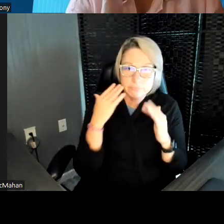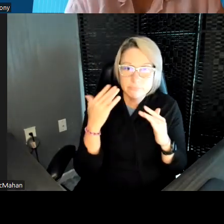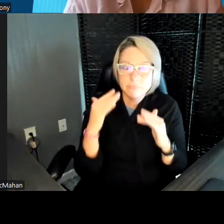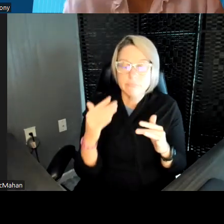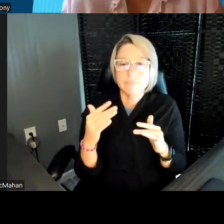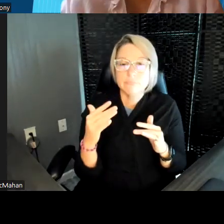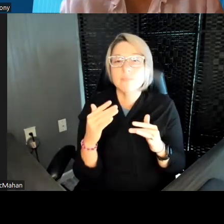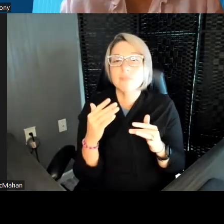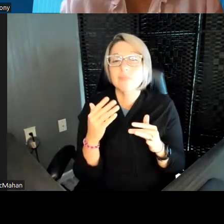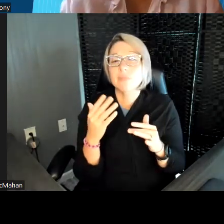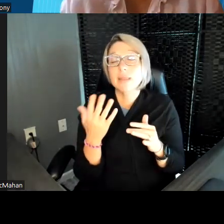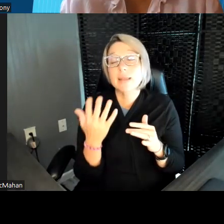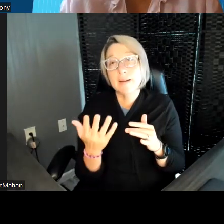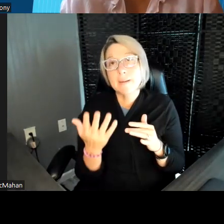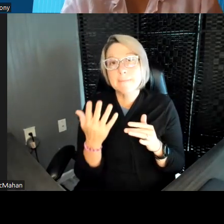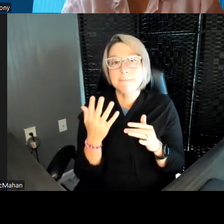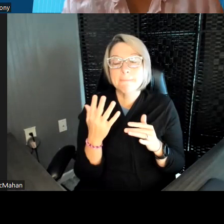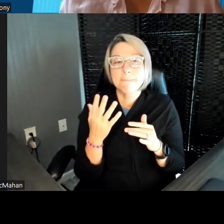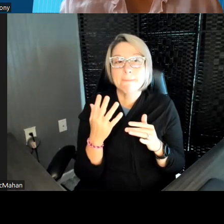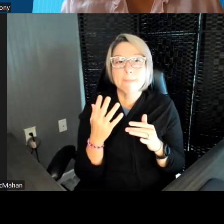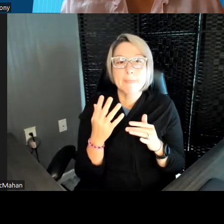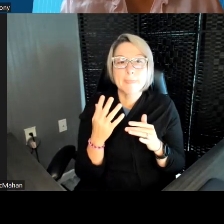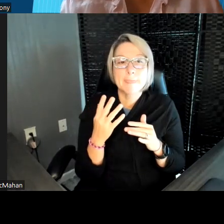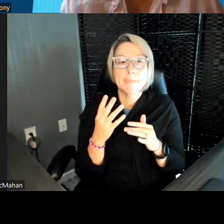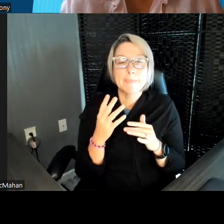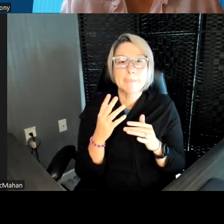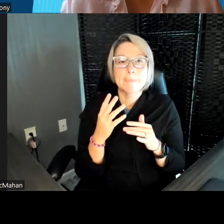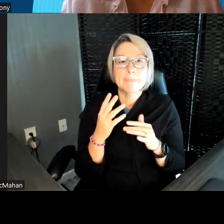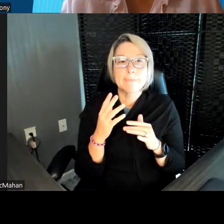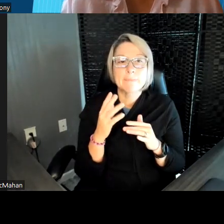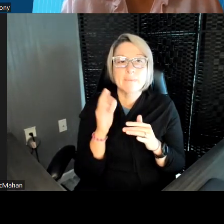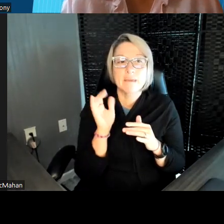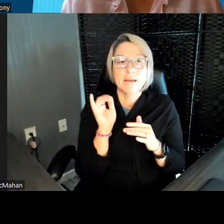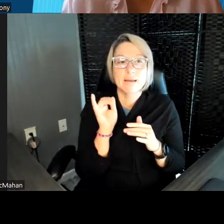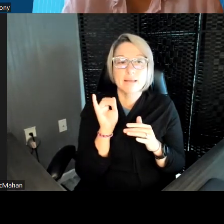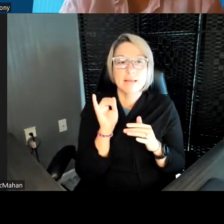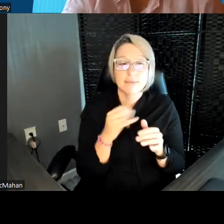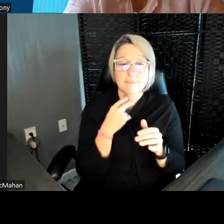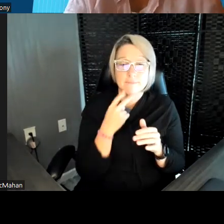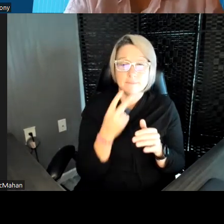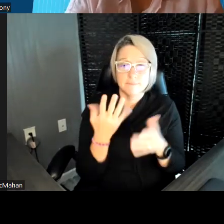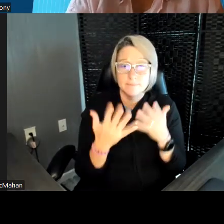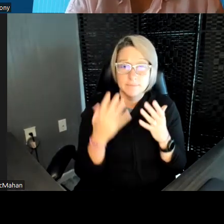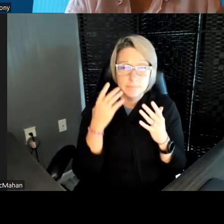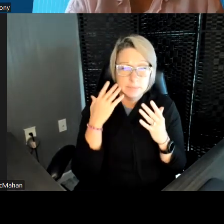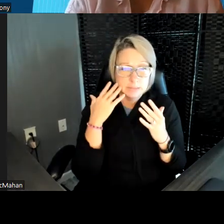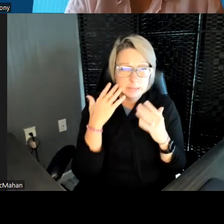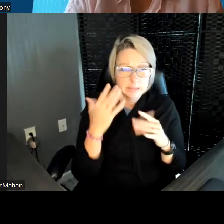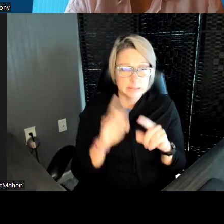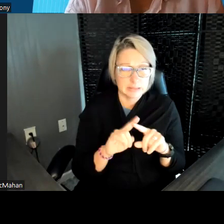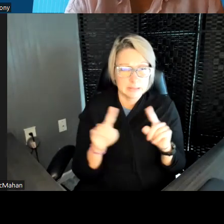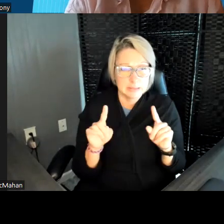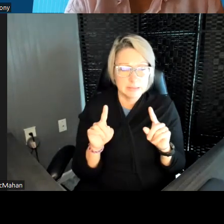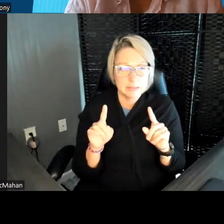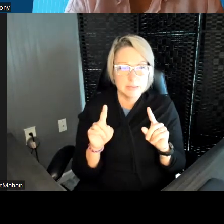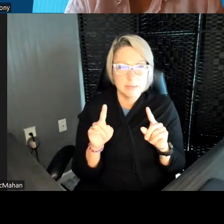may also, one of the things that I indicated that's in the literature right here is the voice may sound different. So you may get